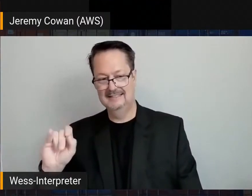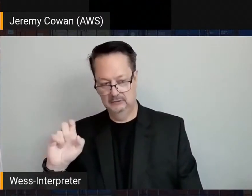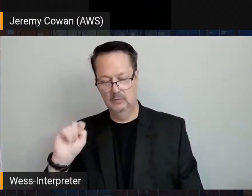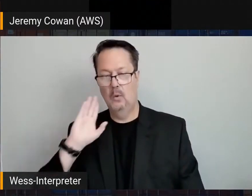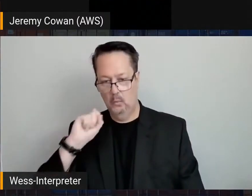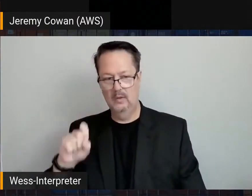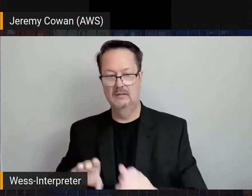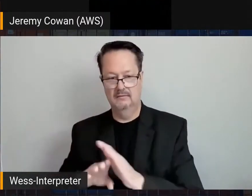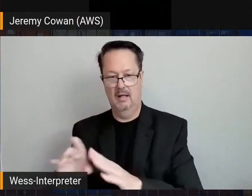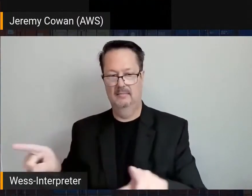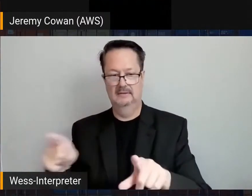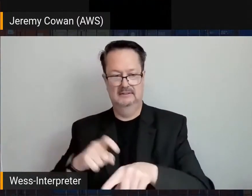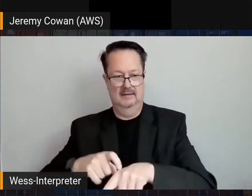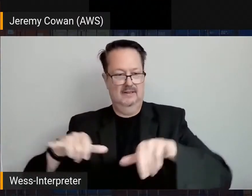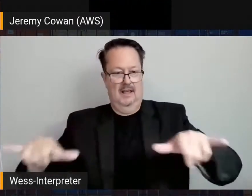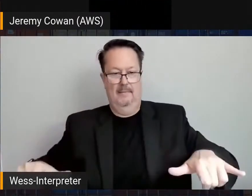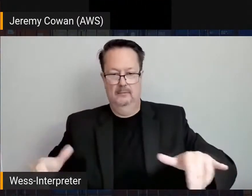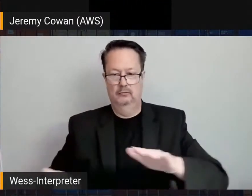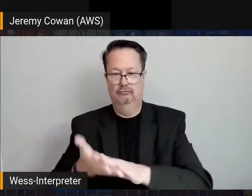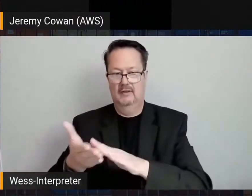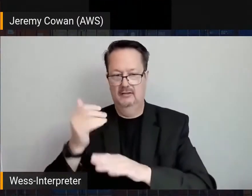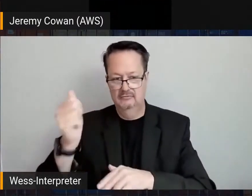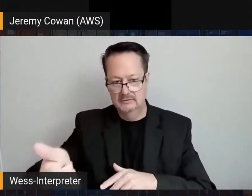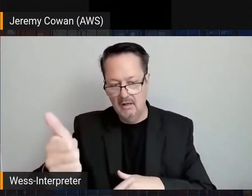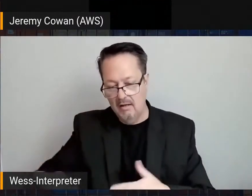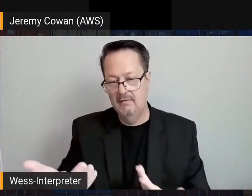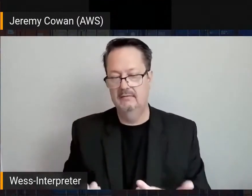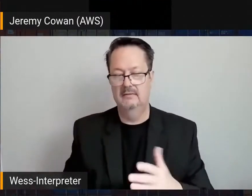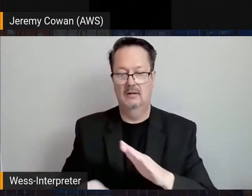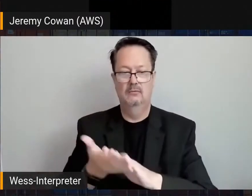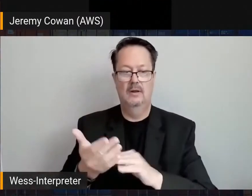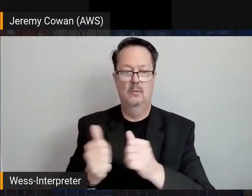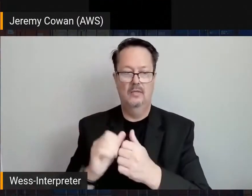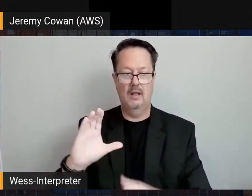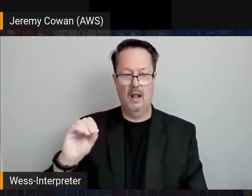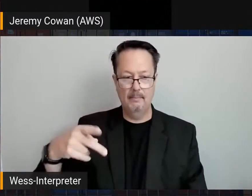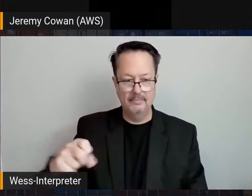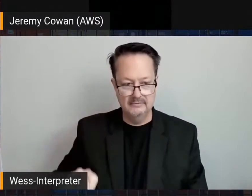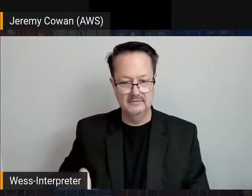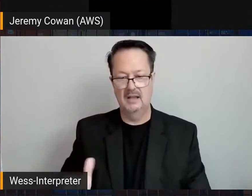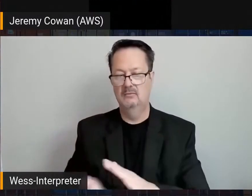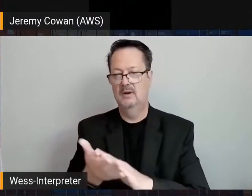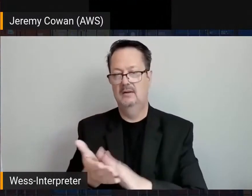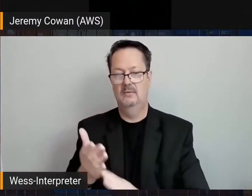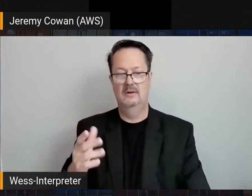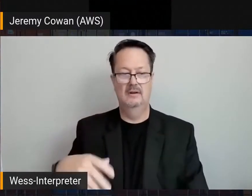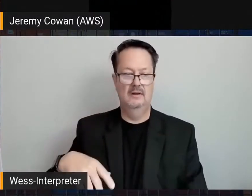builds for you to run yourself. You can run it with COPS, you can run it with EKS Anywhere,